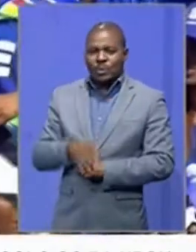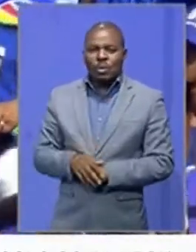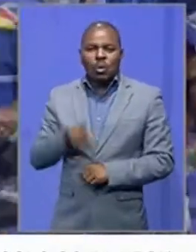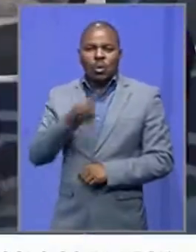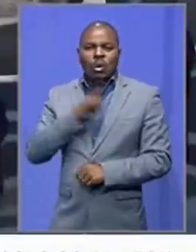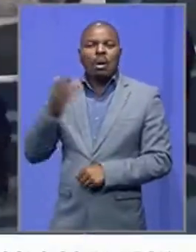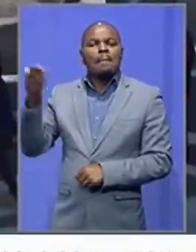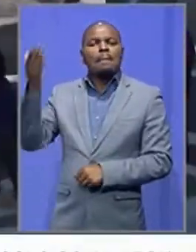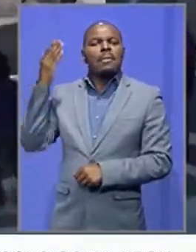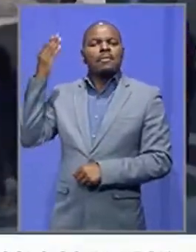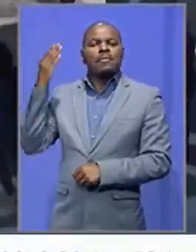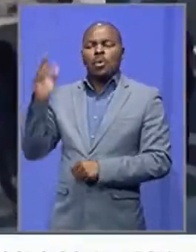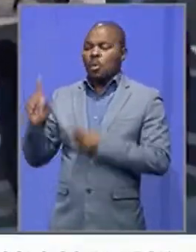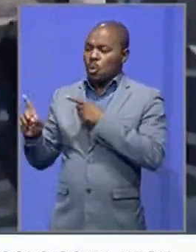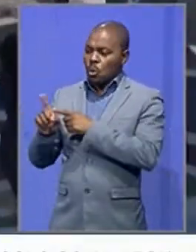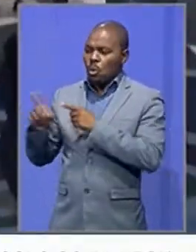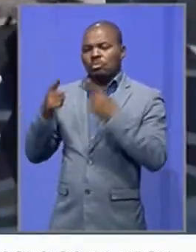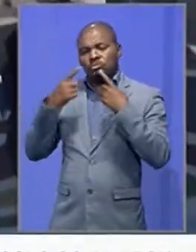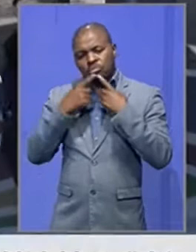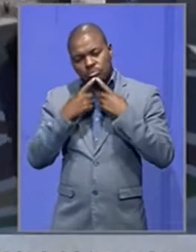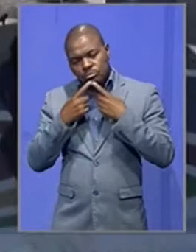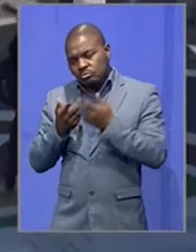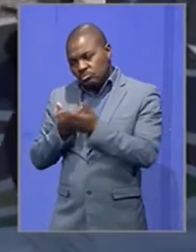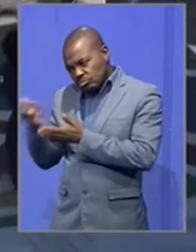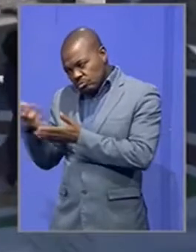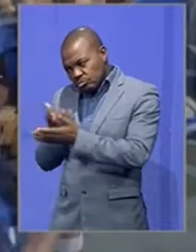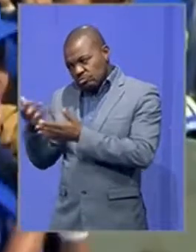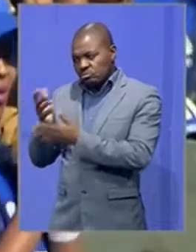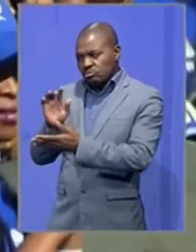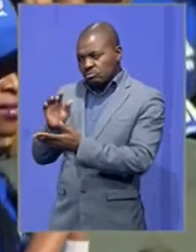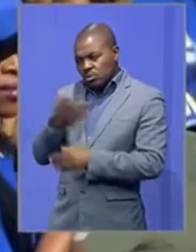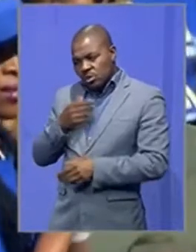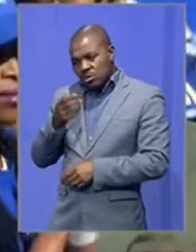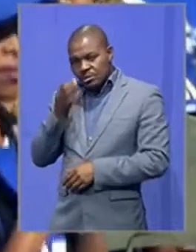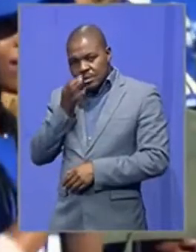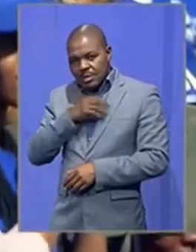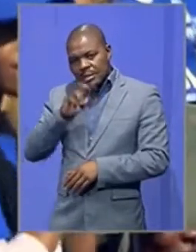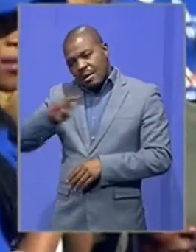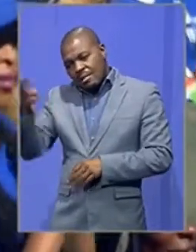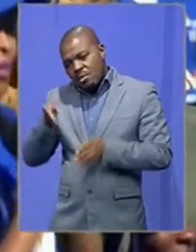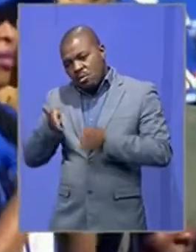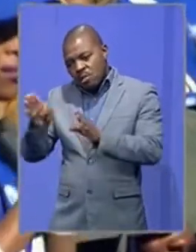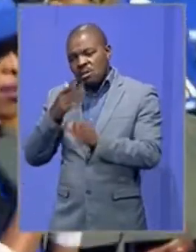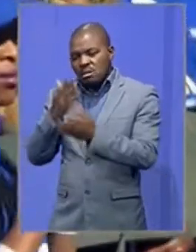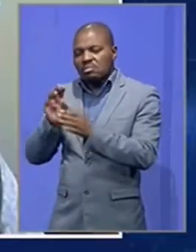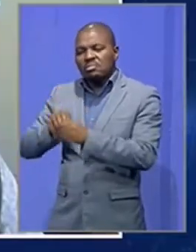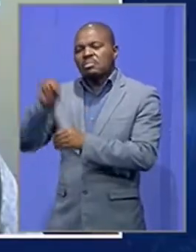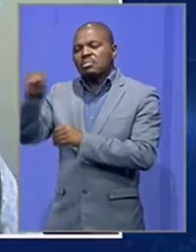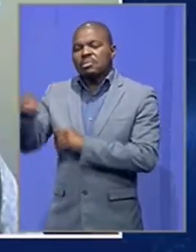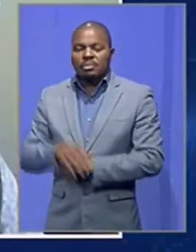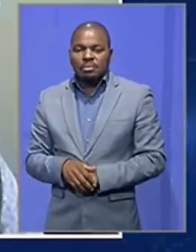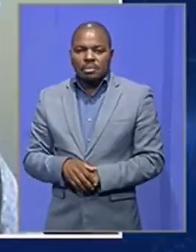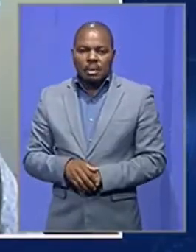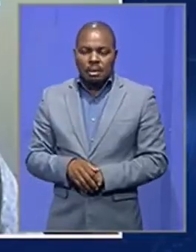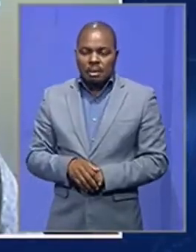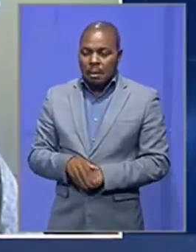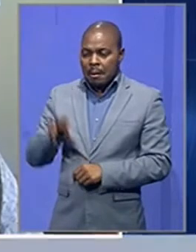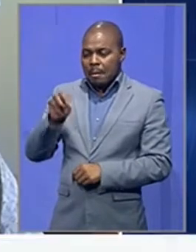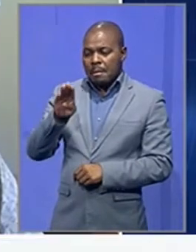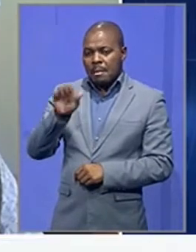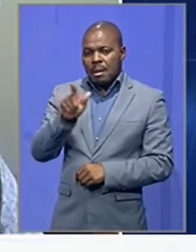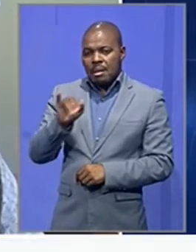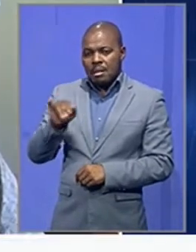nakong e fetileng Ntuli a bua nae ka keletso ya gagwe ya go tsena mo mefameng e mengwe. I think Mbali is a